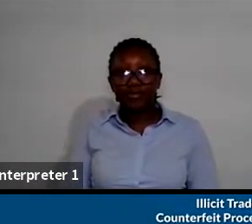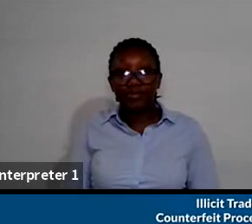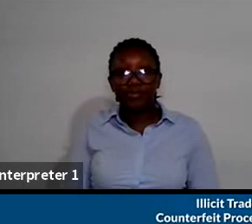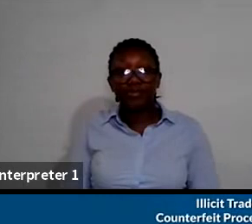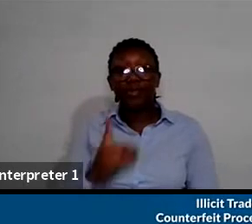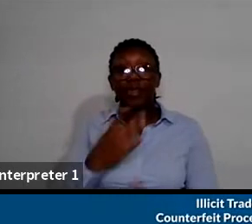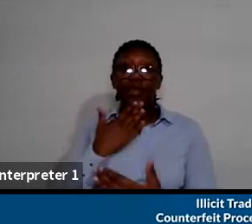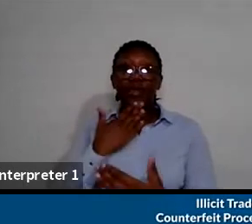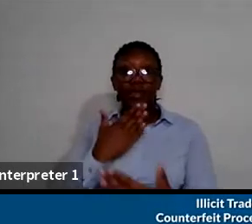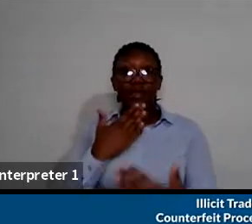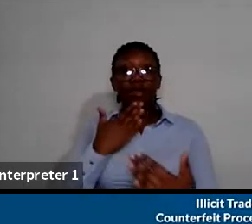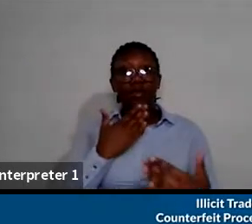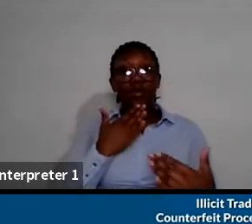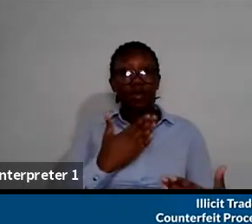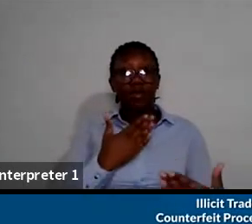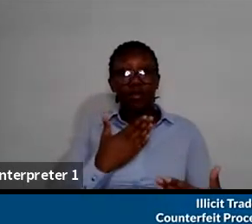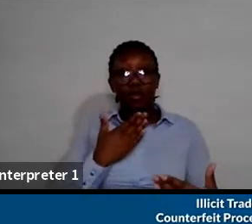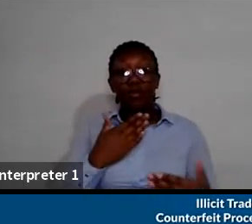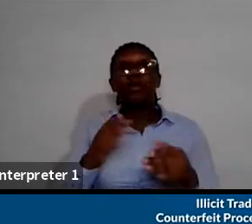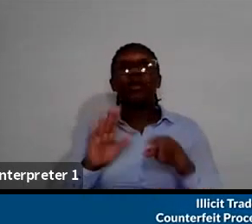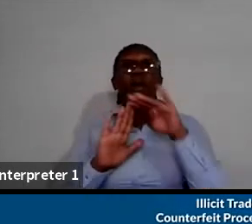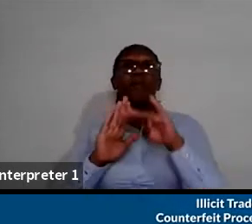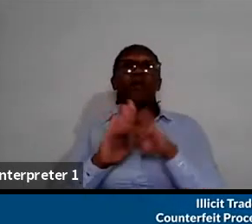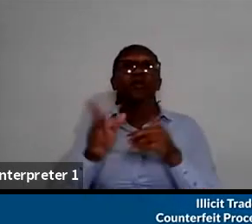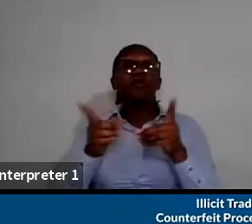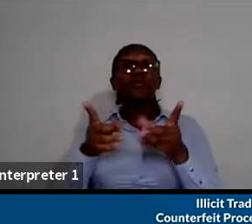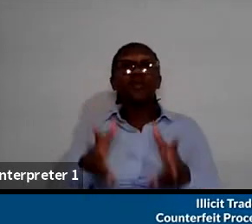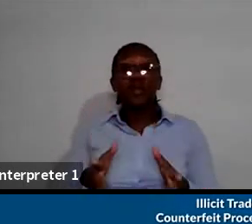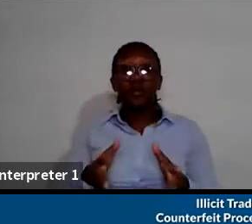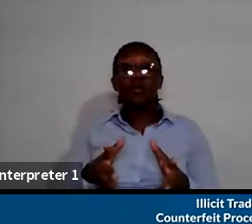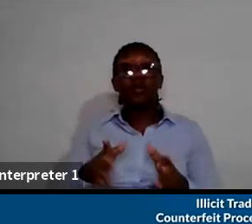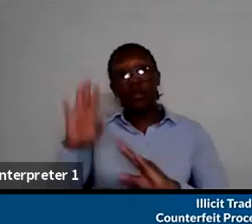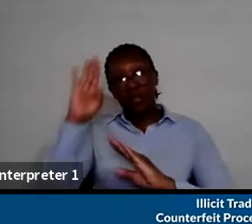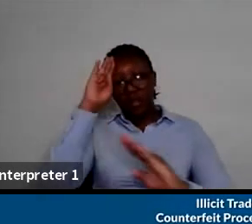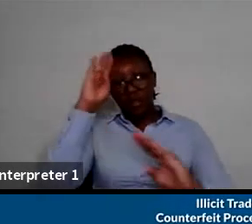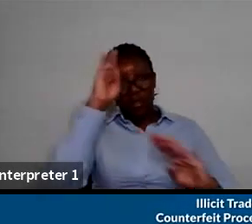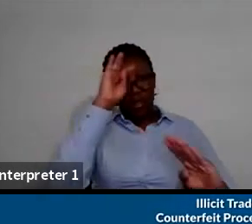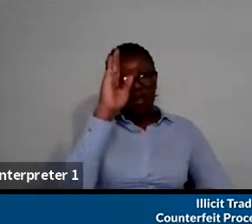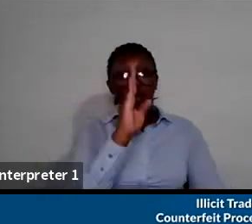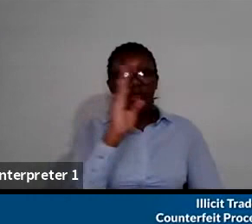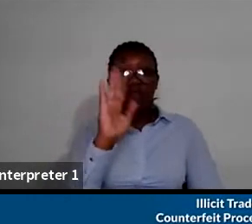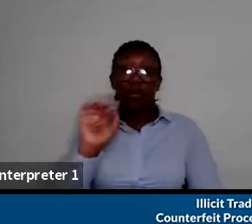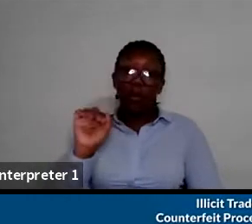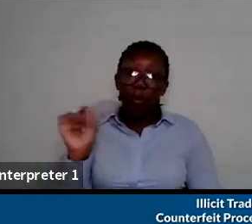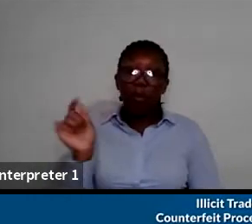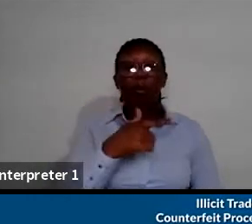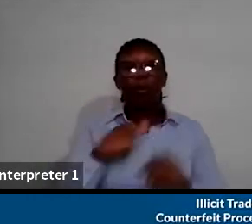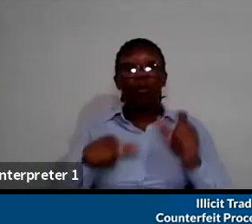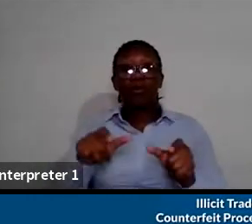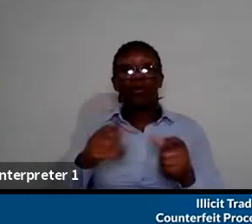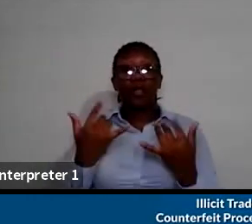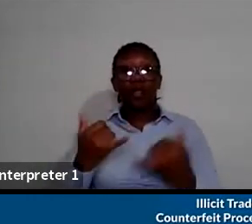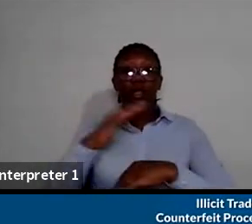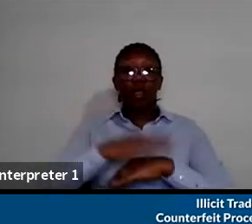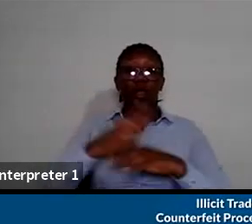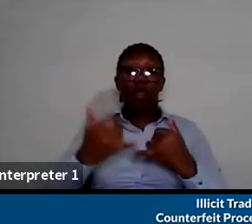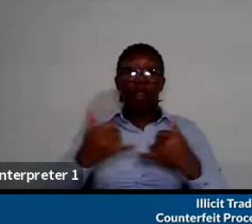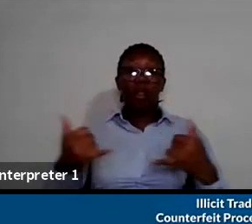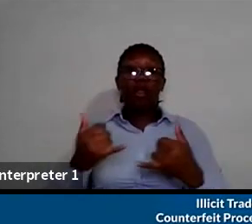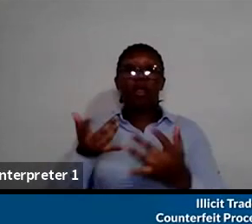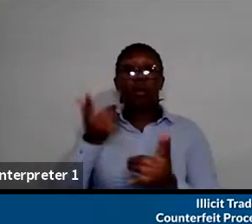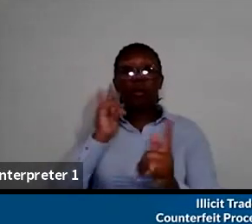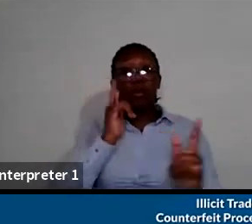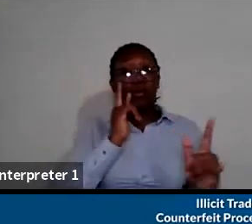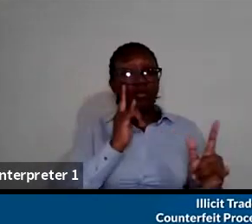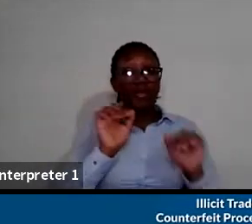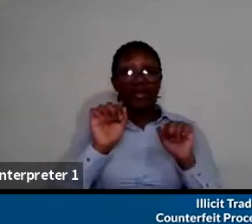Thank you very much, Program Director, and good evening to all the traders and colleagues online. Yes, SARS is definitely